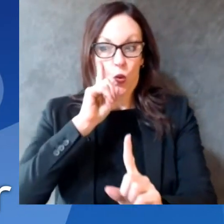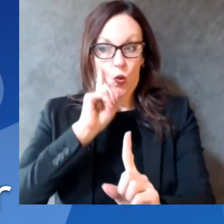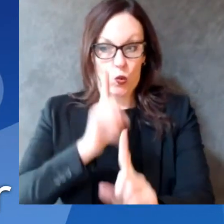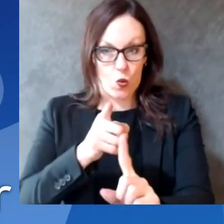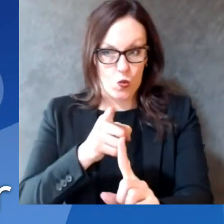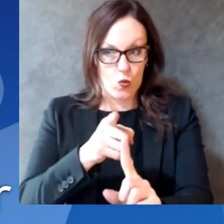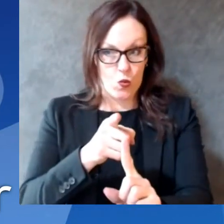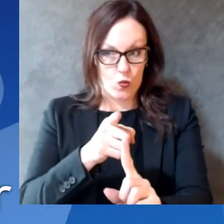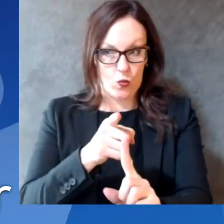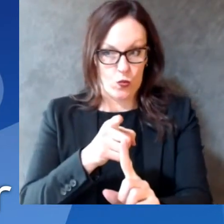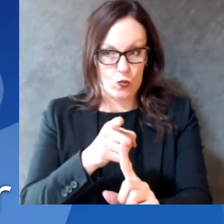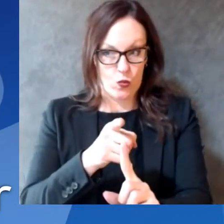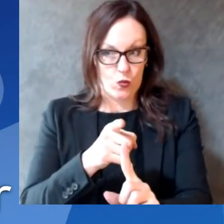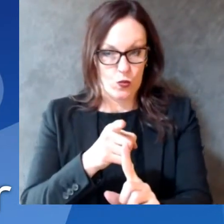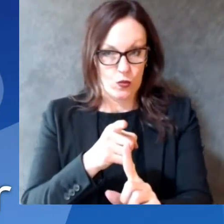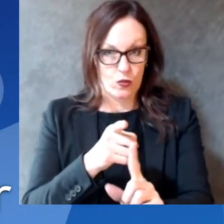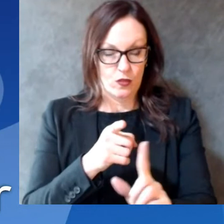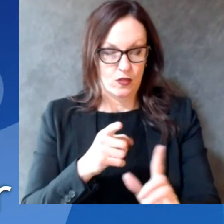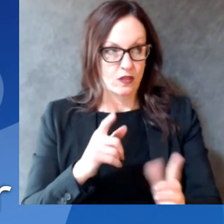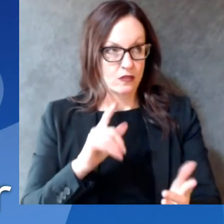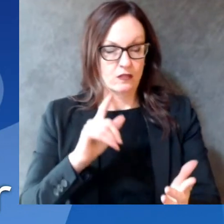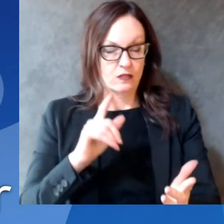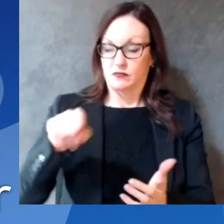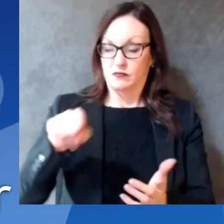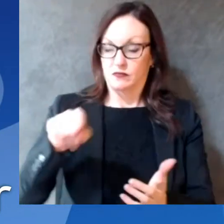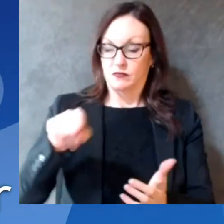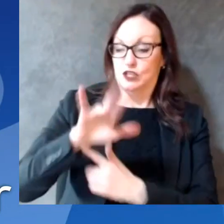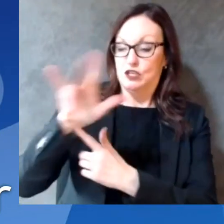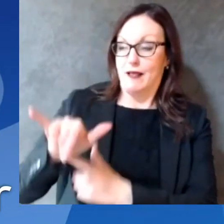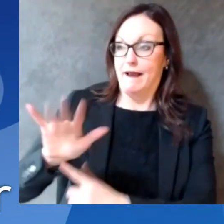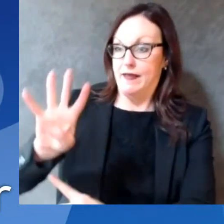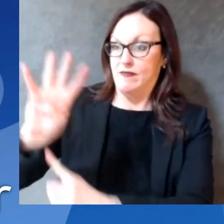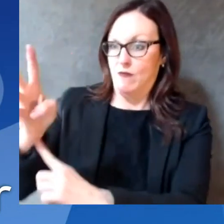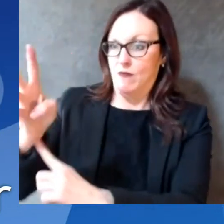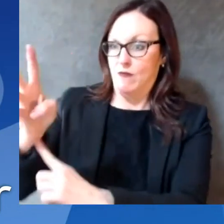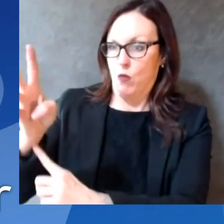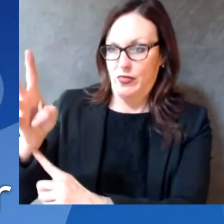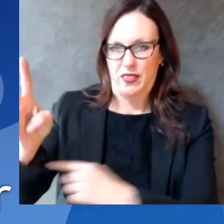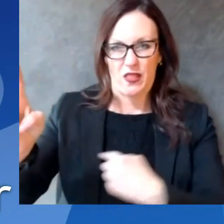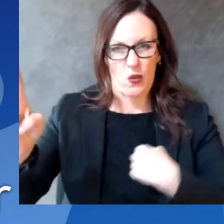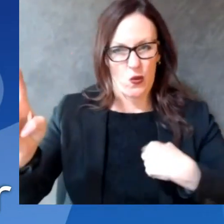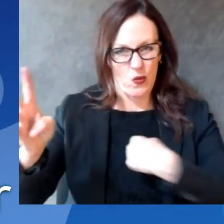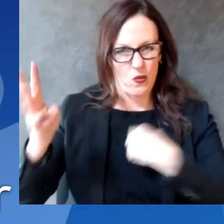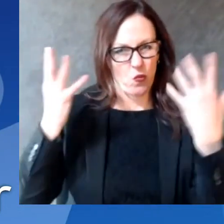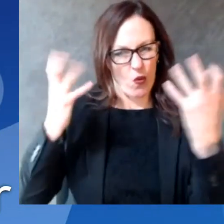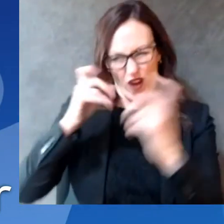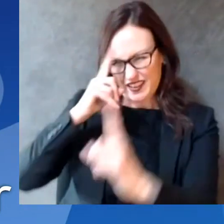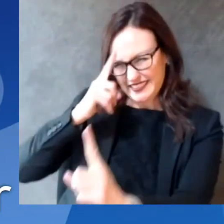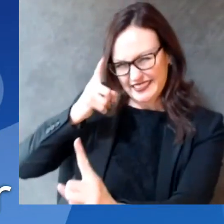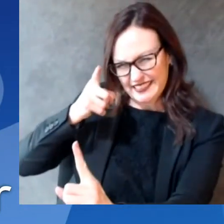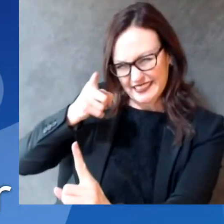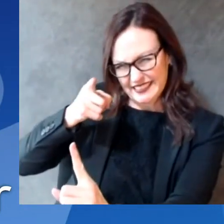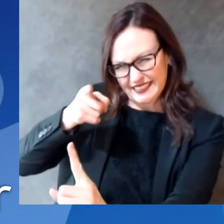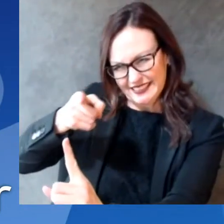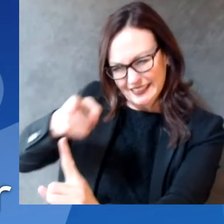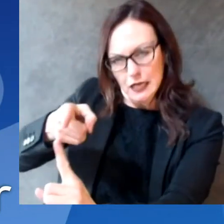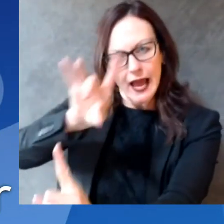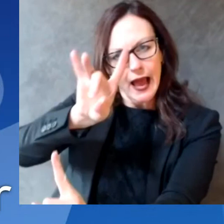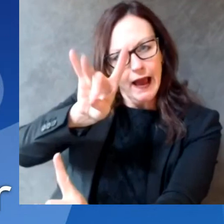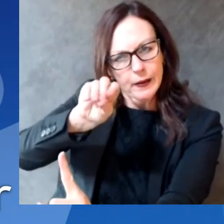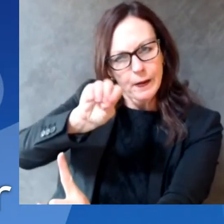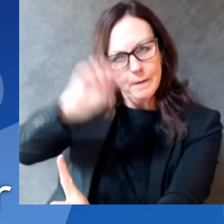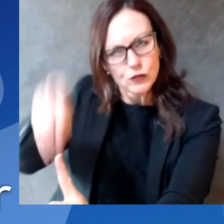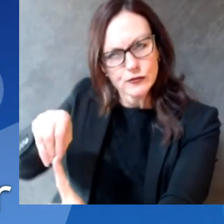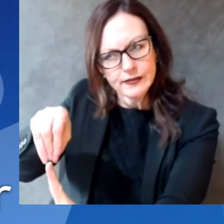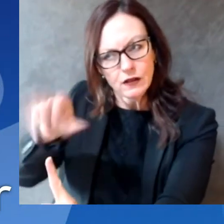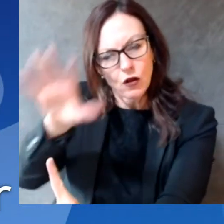70% vaccinated by July 4th. From where you sit here in Wisconsin, what do you think is a reasonable place to